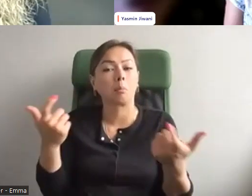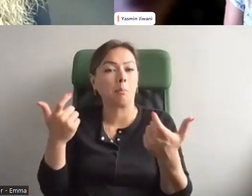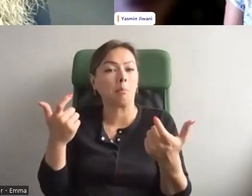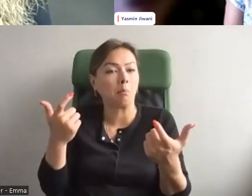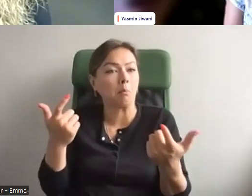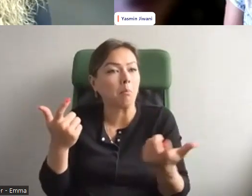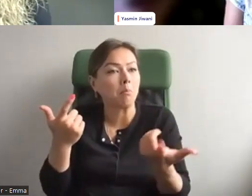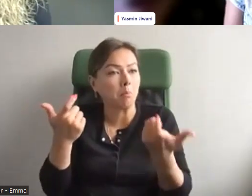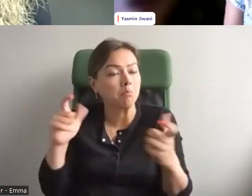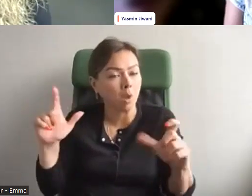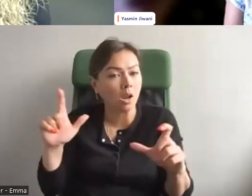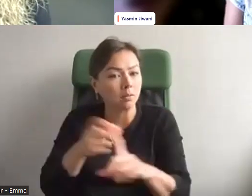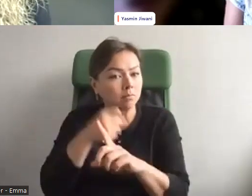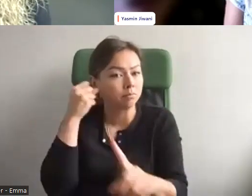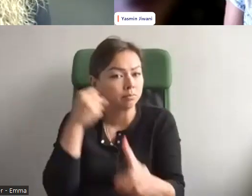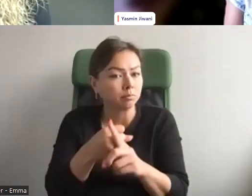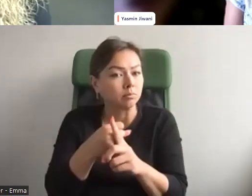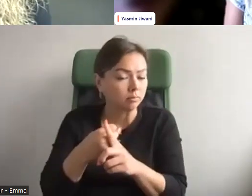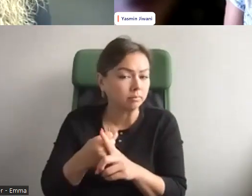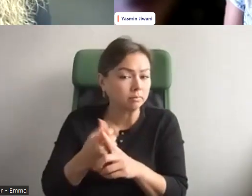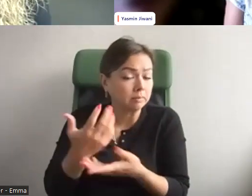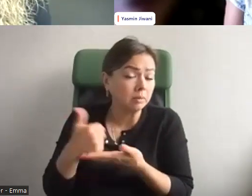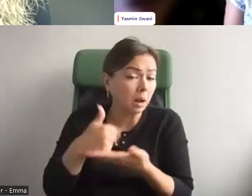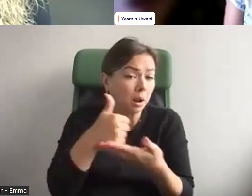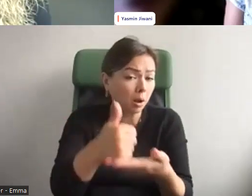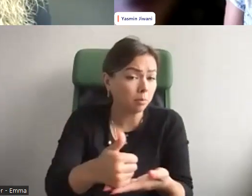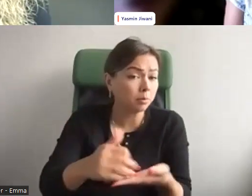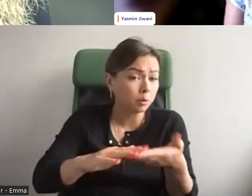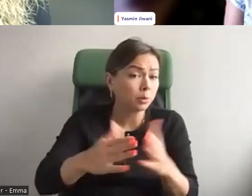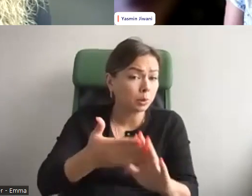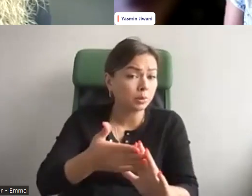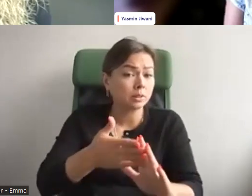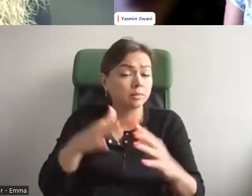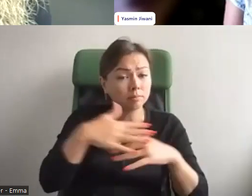a bit helpful to communities and Indigenous women for sure.